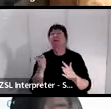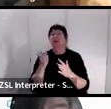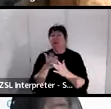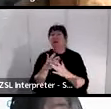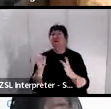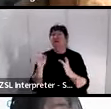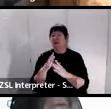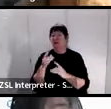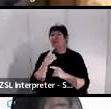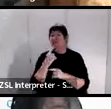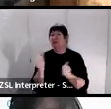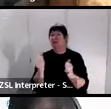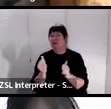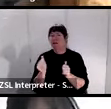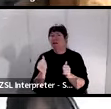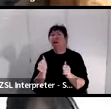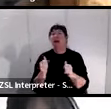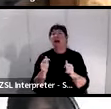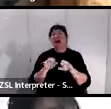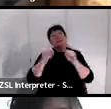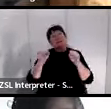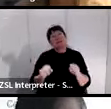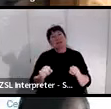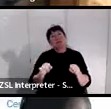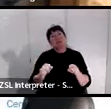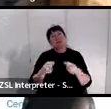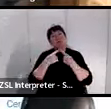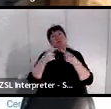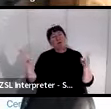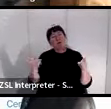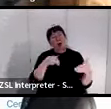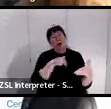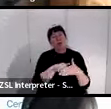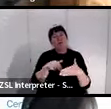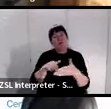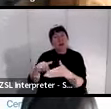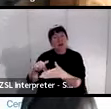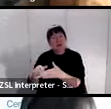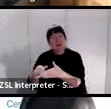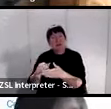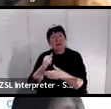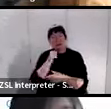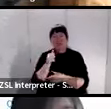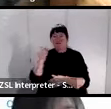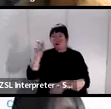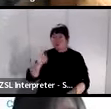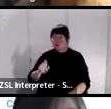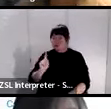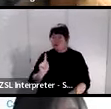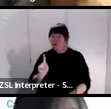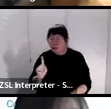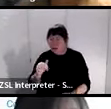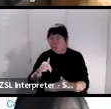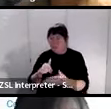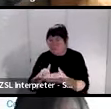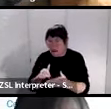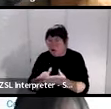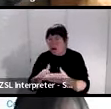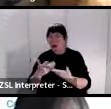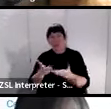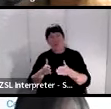notification system where people who face access barriers can have some way of informing the